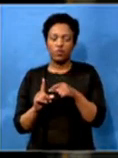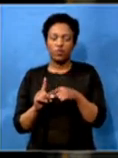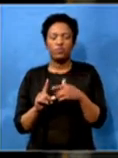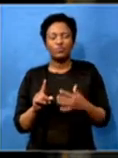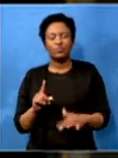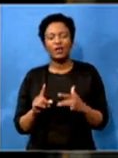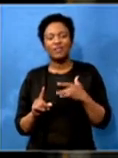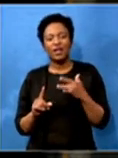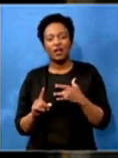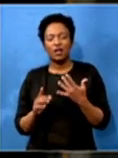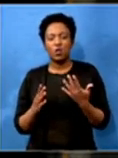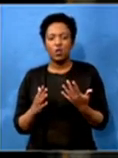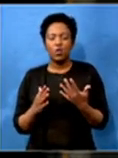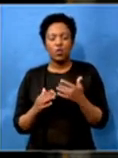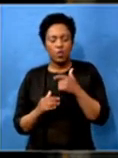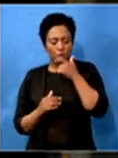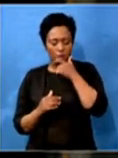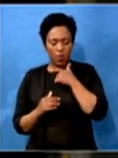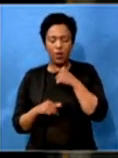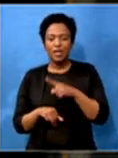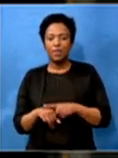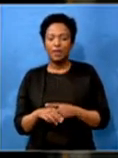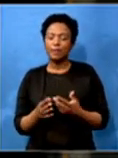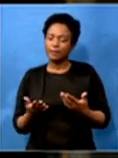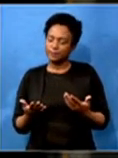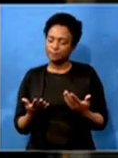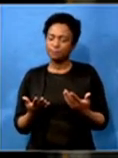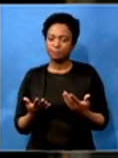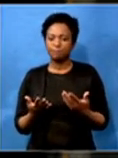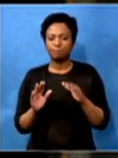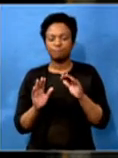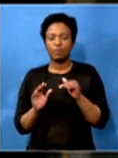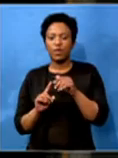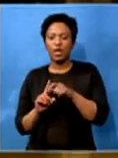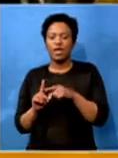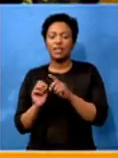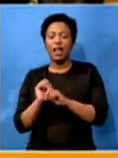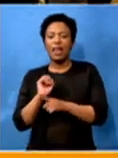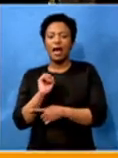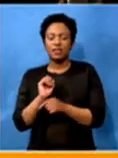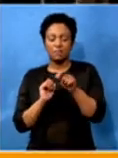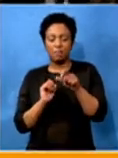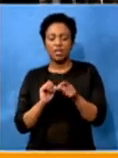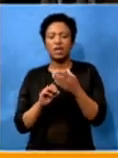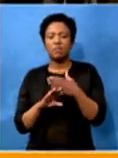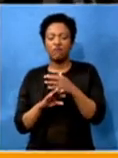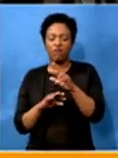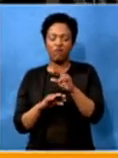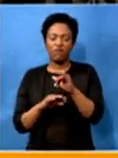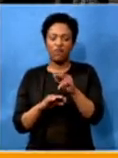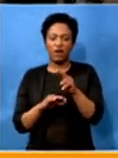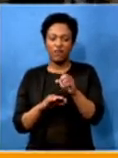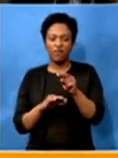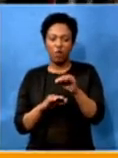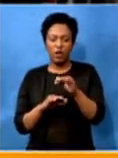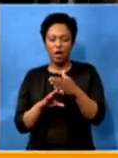feels like a seminal moment because it is just that the last remaining of the Rivonia trees and trialists, of which